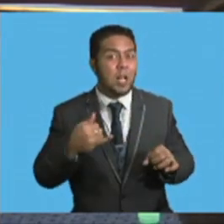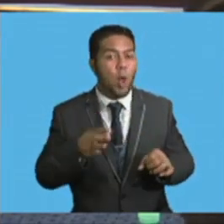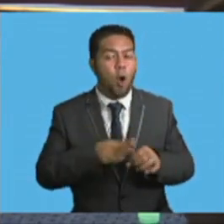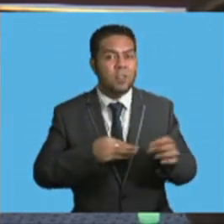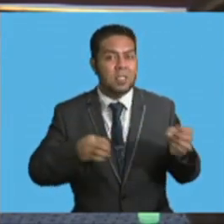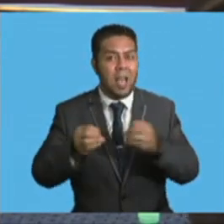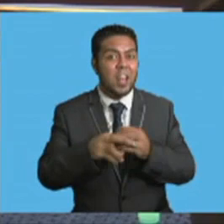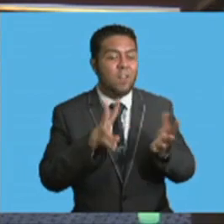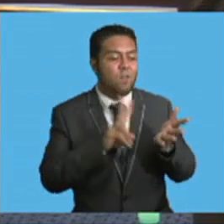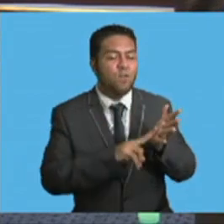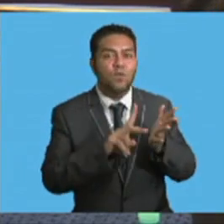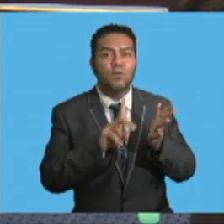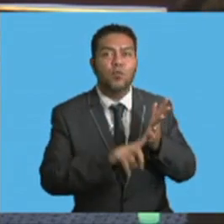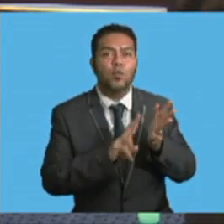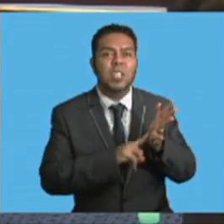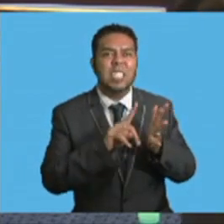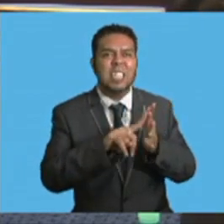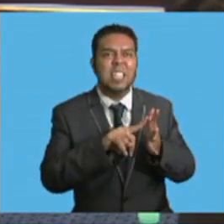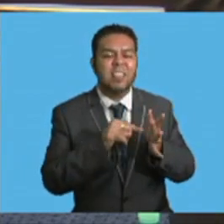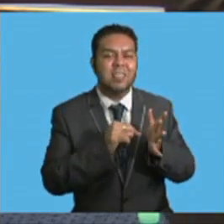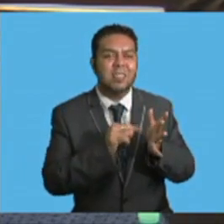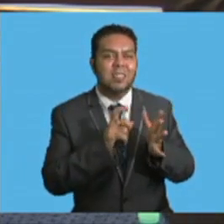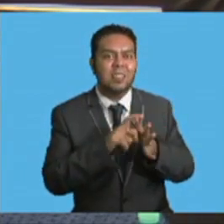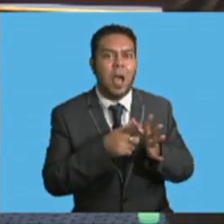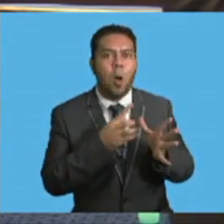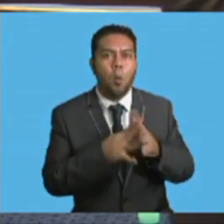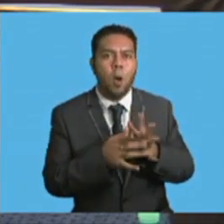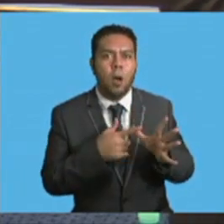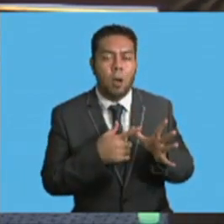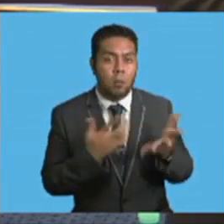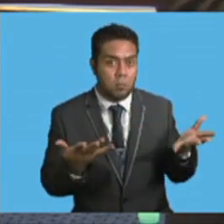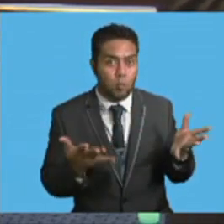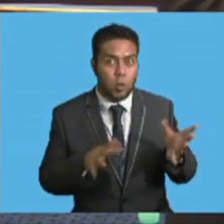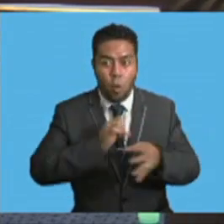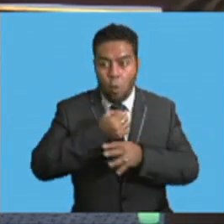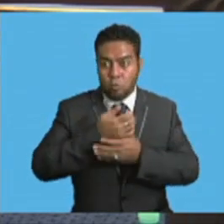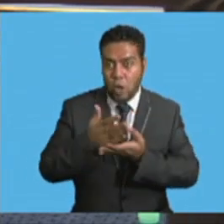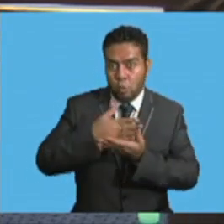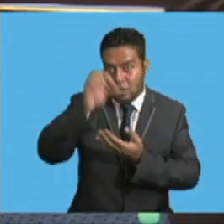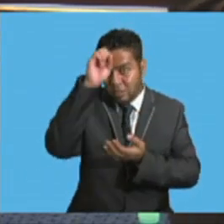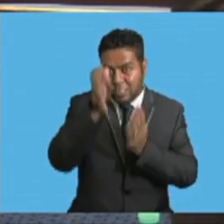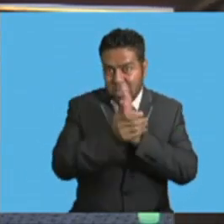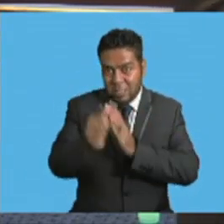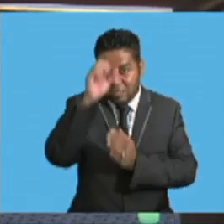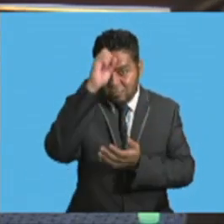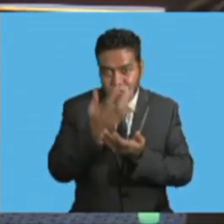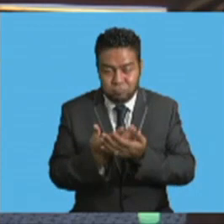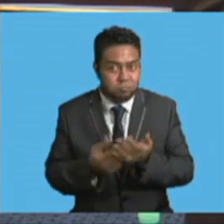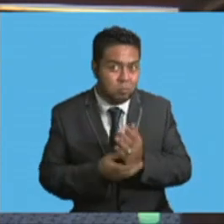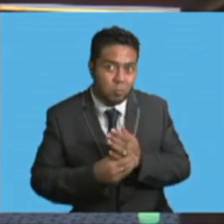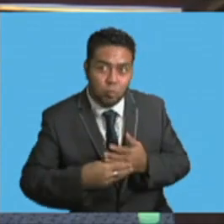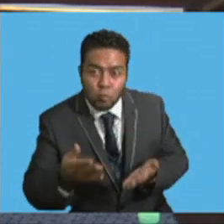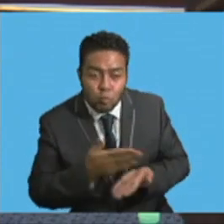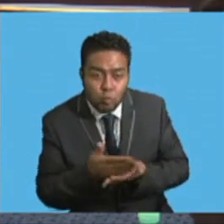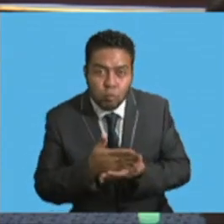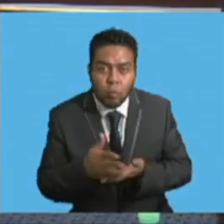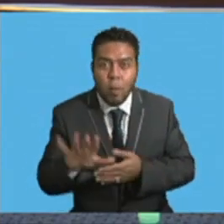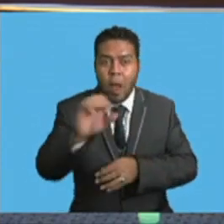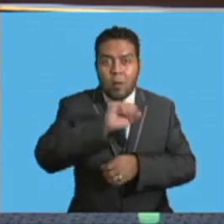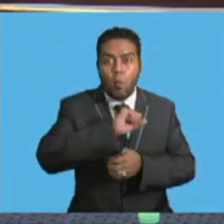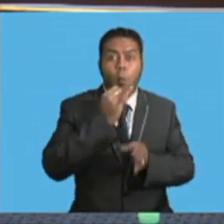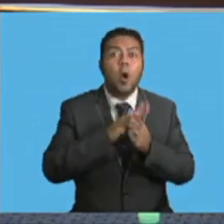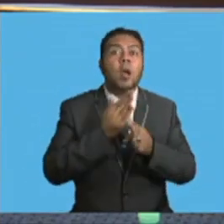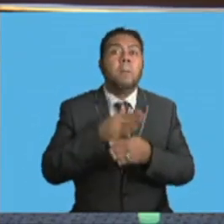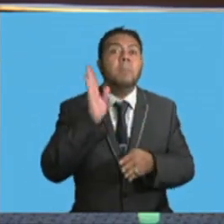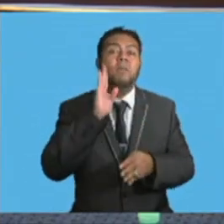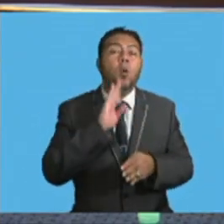overwhelming experience from his exposures in Africa with overseas agencies and championing our fight against typhoid